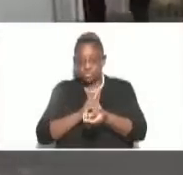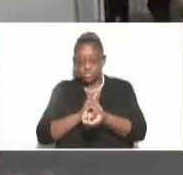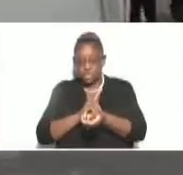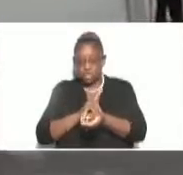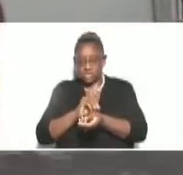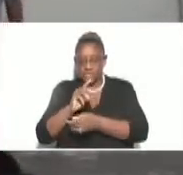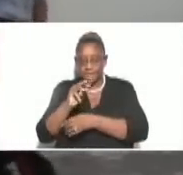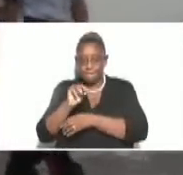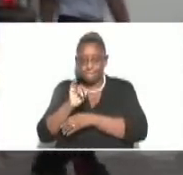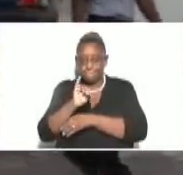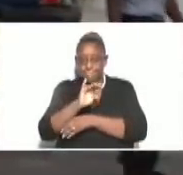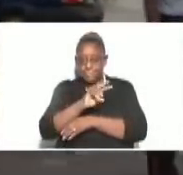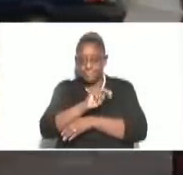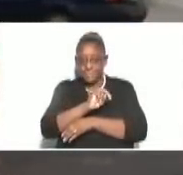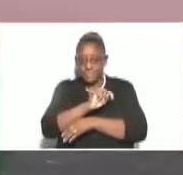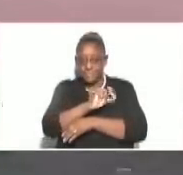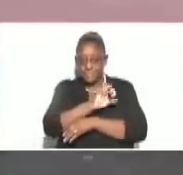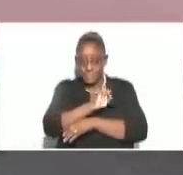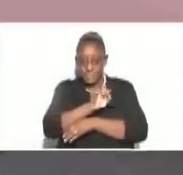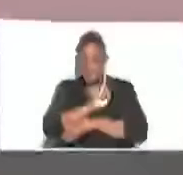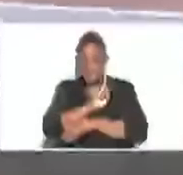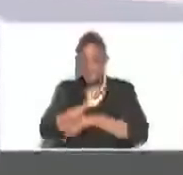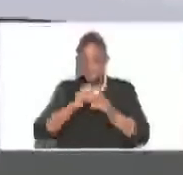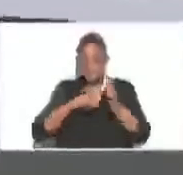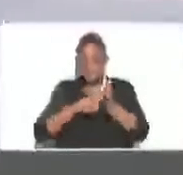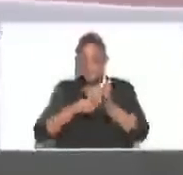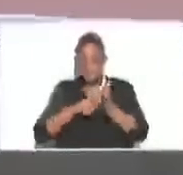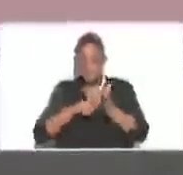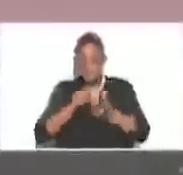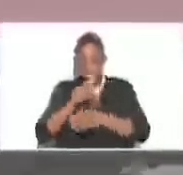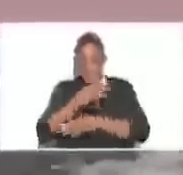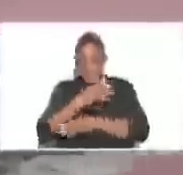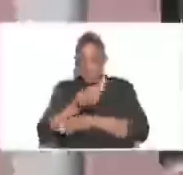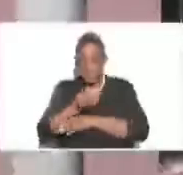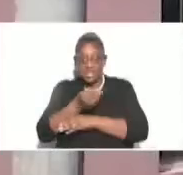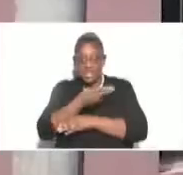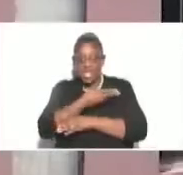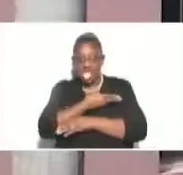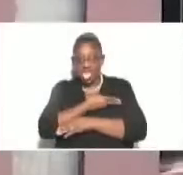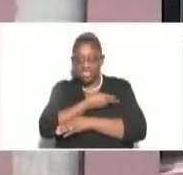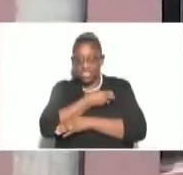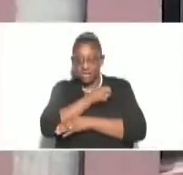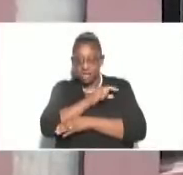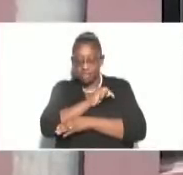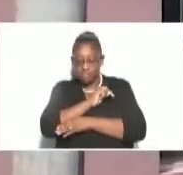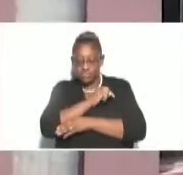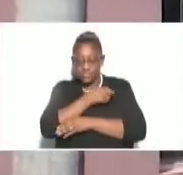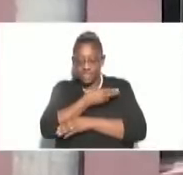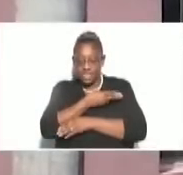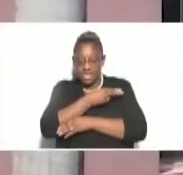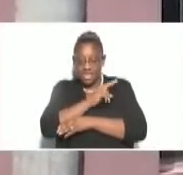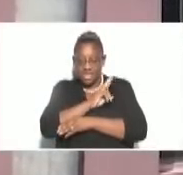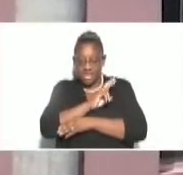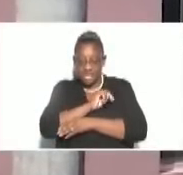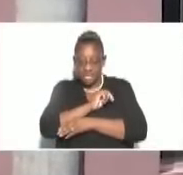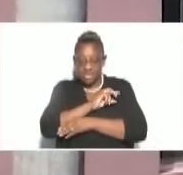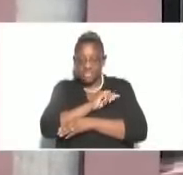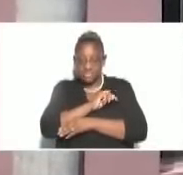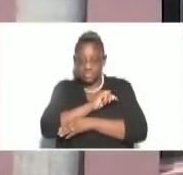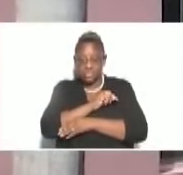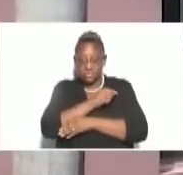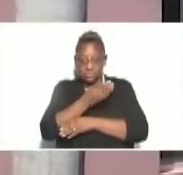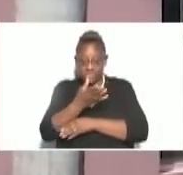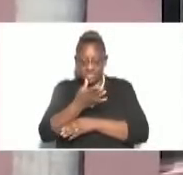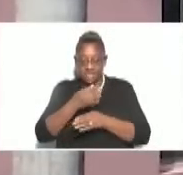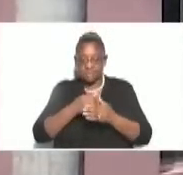King's counsel Damian Gomez, while Heather Hunt appeared for the 2 women. In a rather brief appearance before Magistrate Shaka Seville,